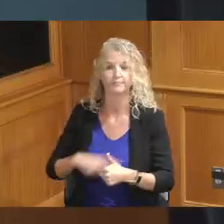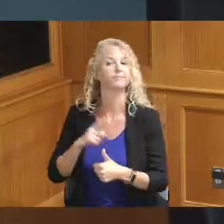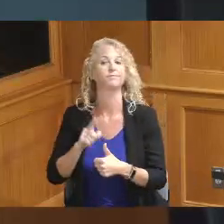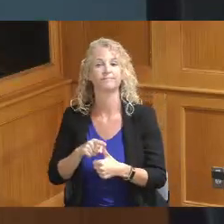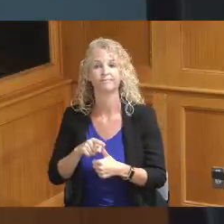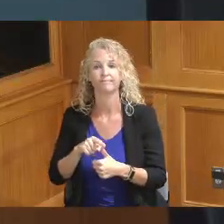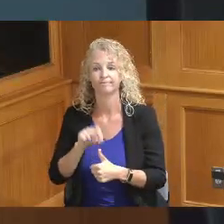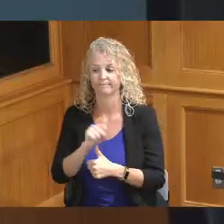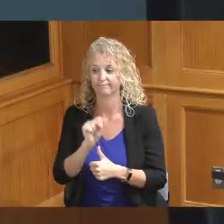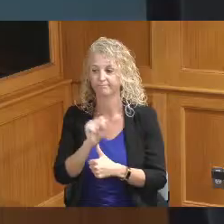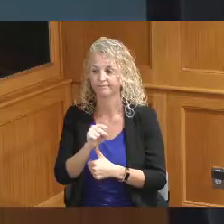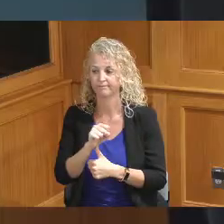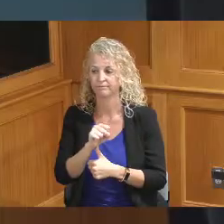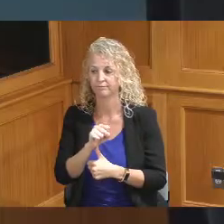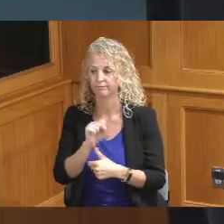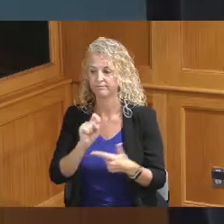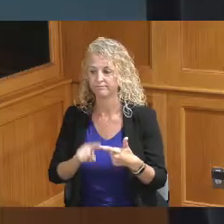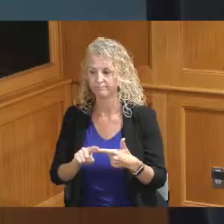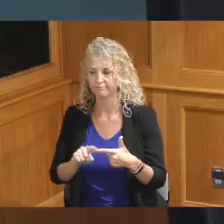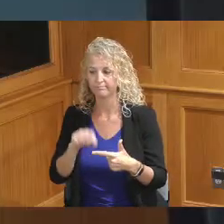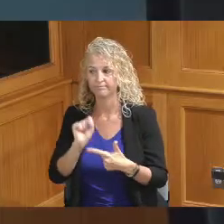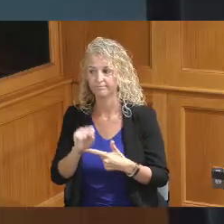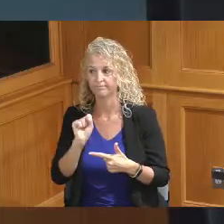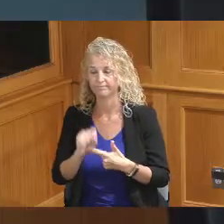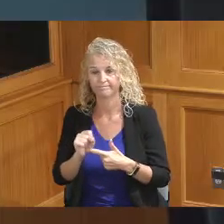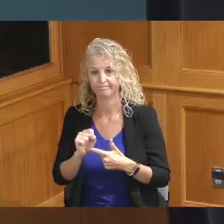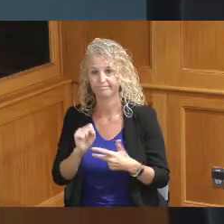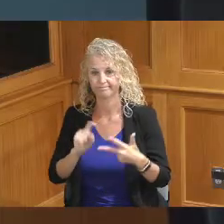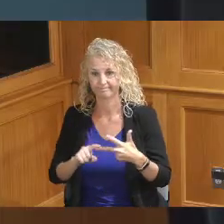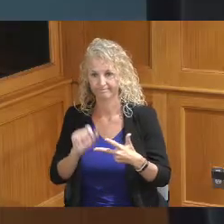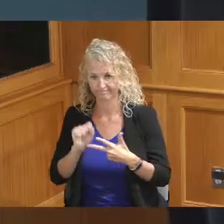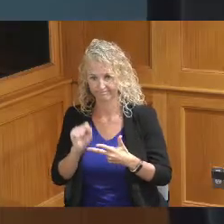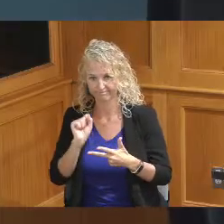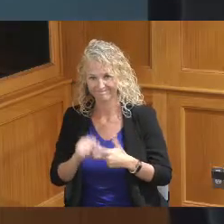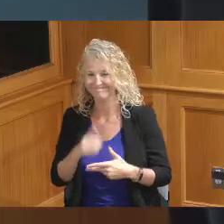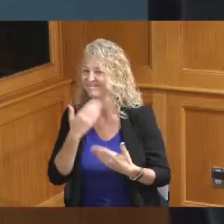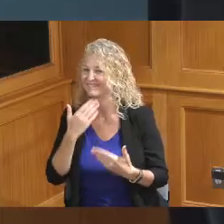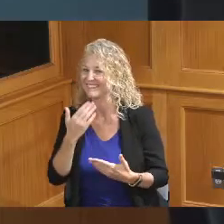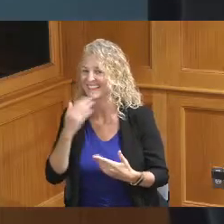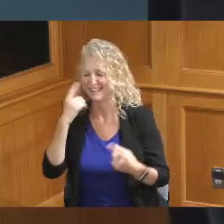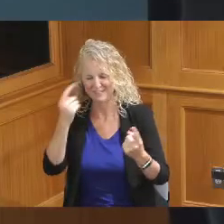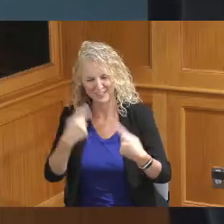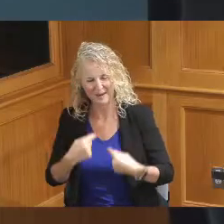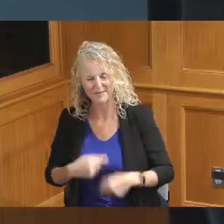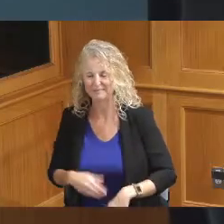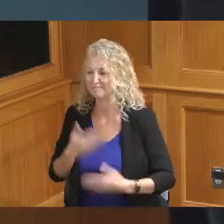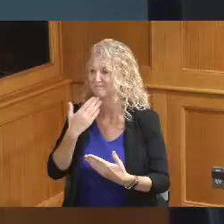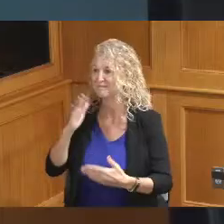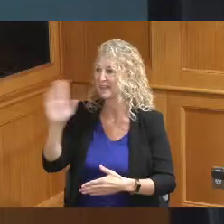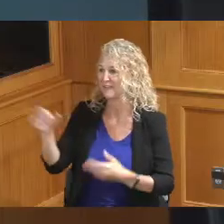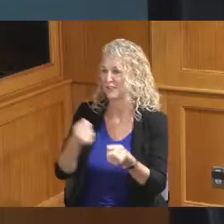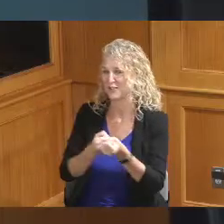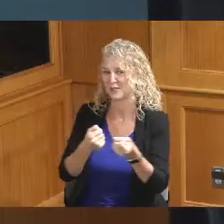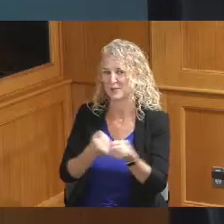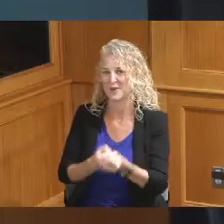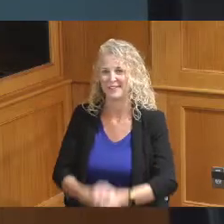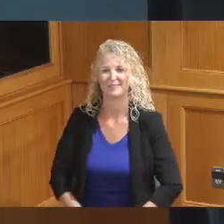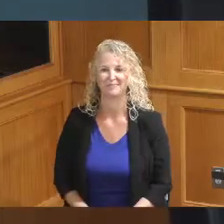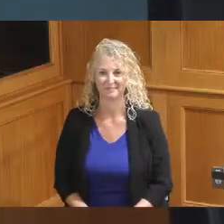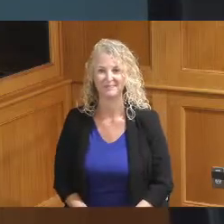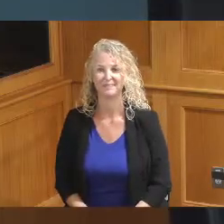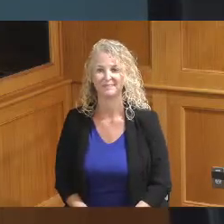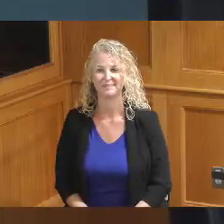Commissioner Dreehouse? Yes. Commissioner Summer Dumas? Yes. Commissioner Reese? Yes. Thank you. Thanks for being here. Thank you for your support. Thank you all. Good work. Yeah, thank